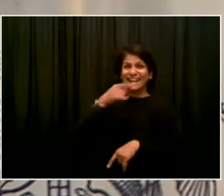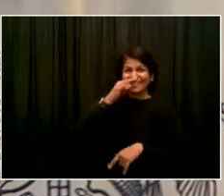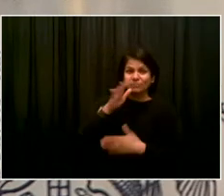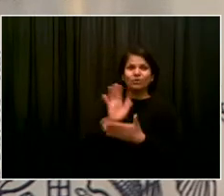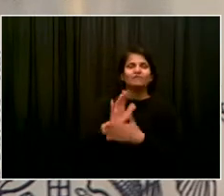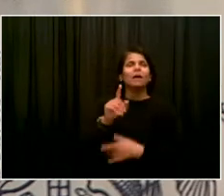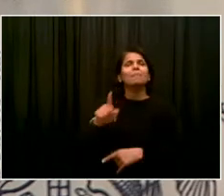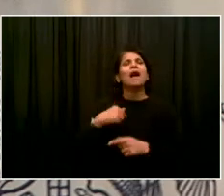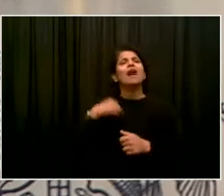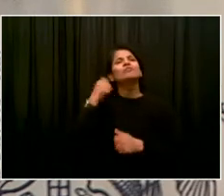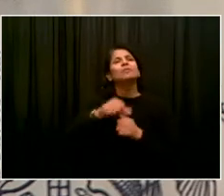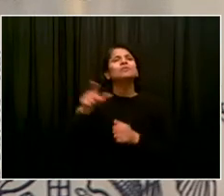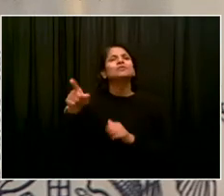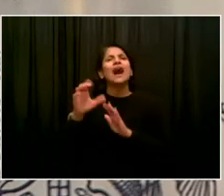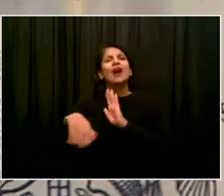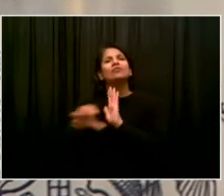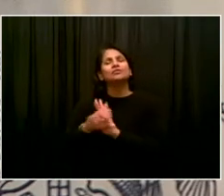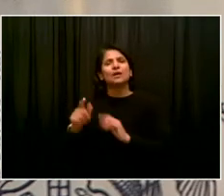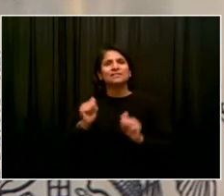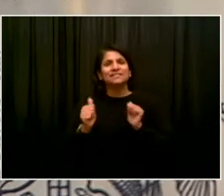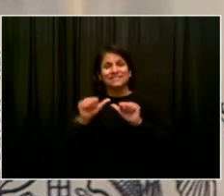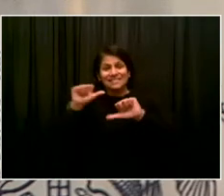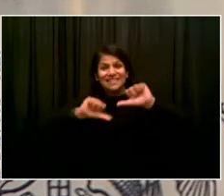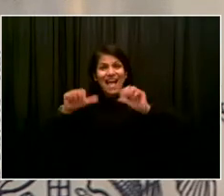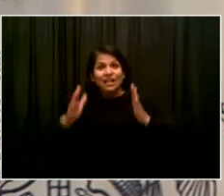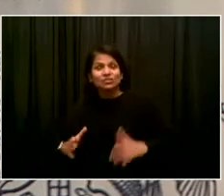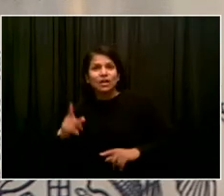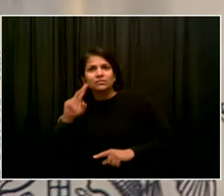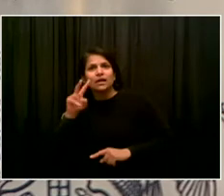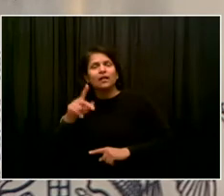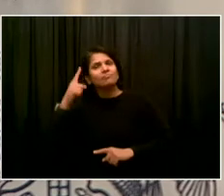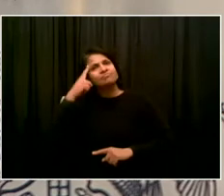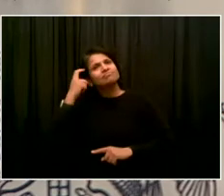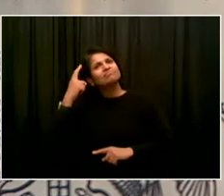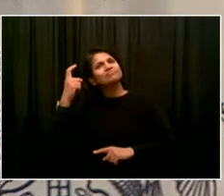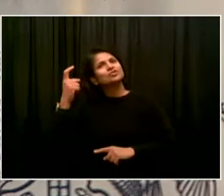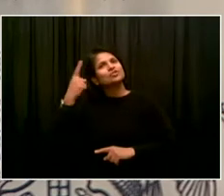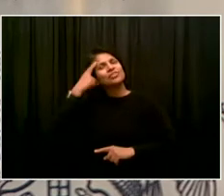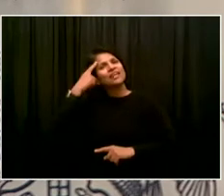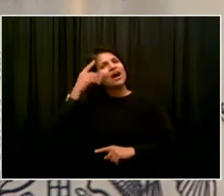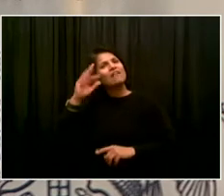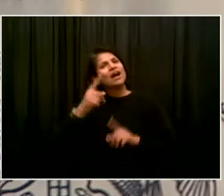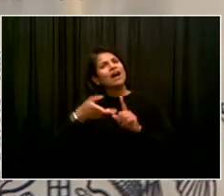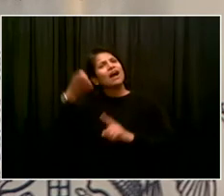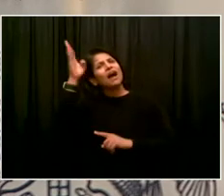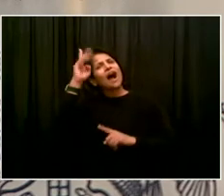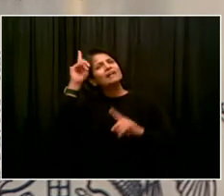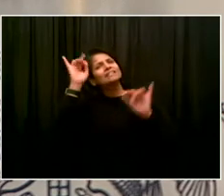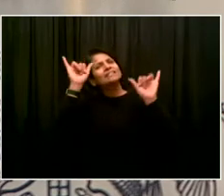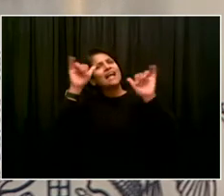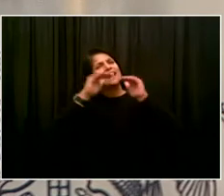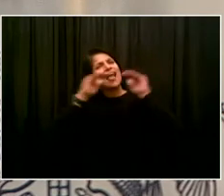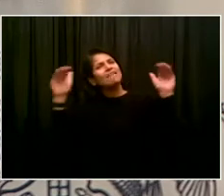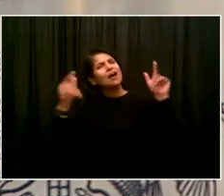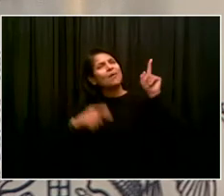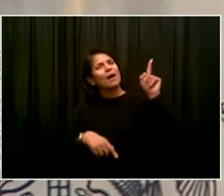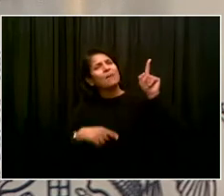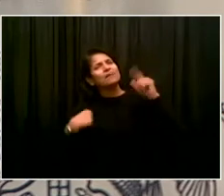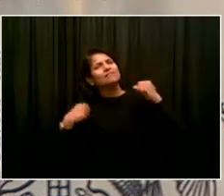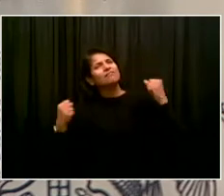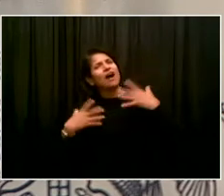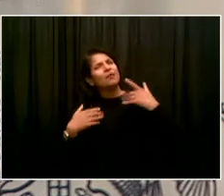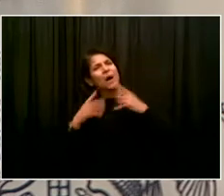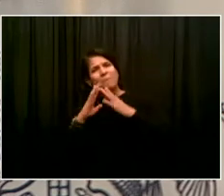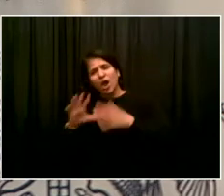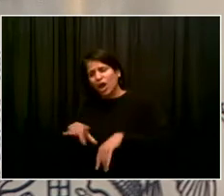character, and says, do you think God stays in heaven because he fears what he's created here on earth? Yeah. And I just like, wait a minute. You know,